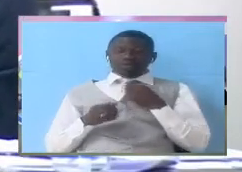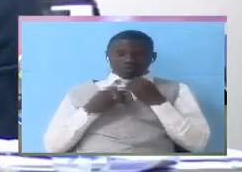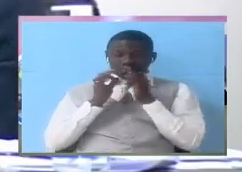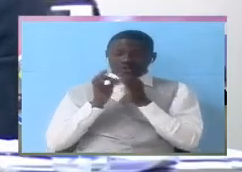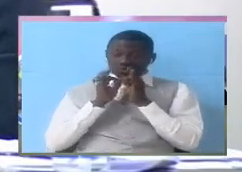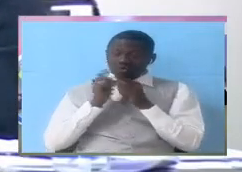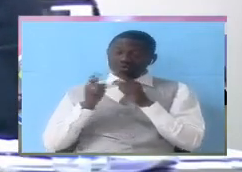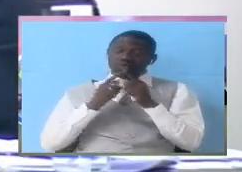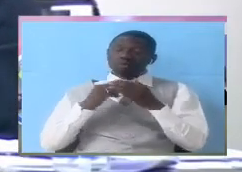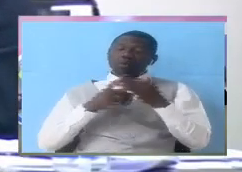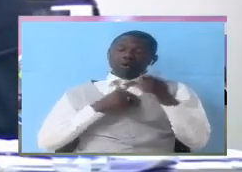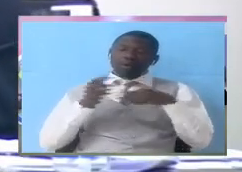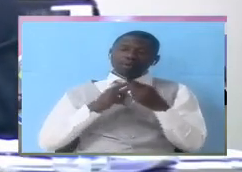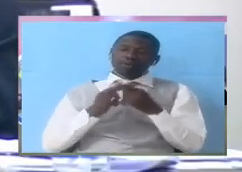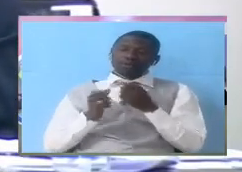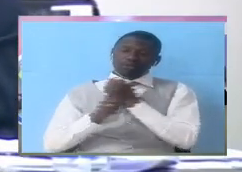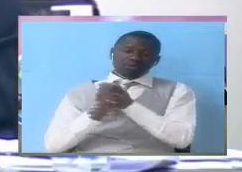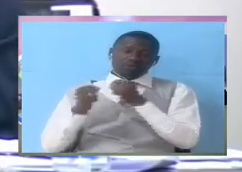circumstances.